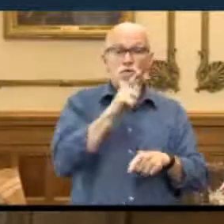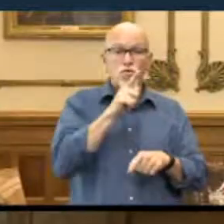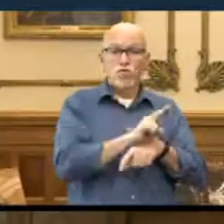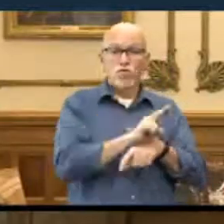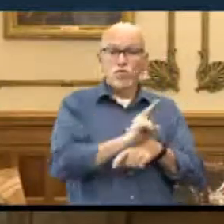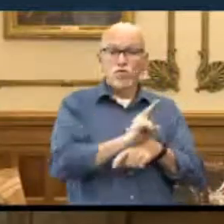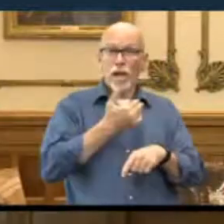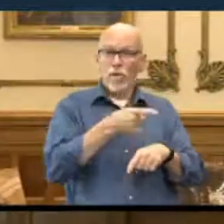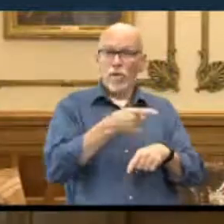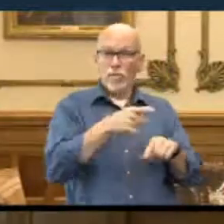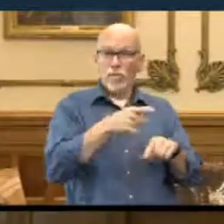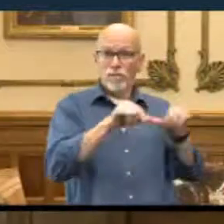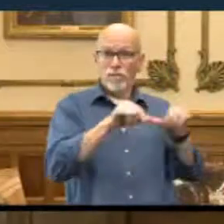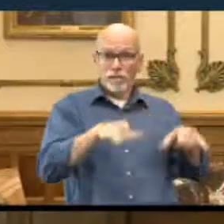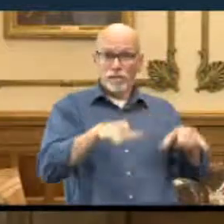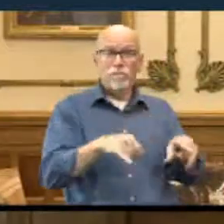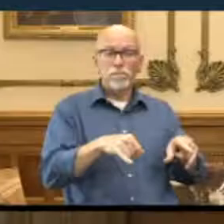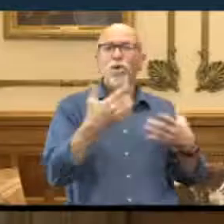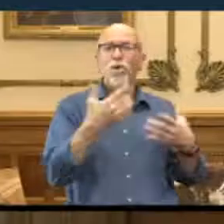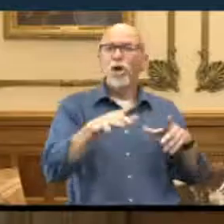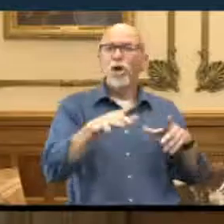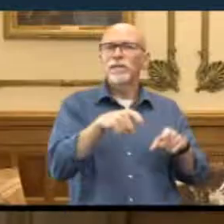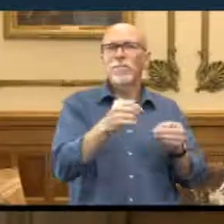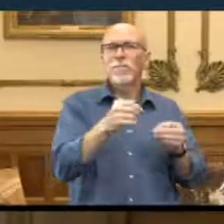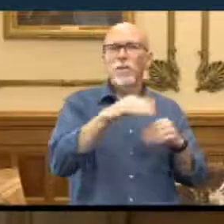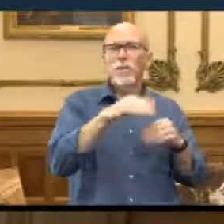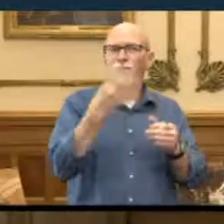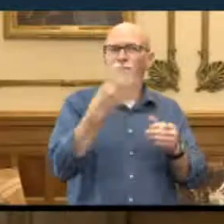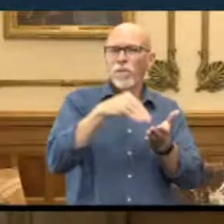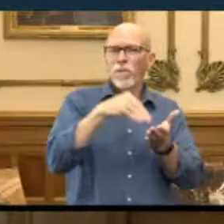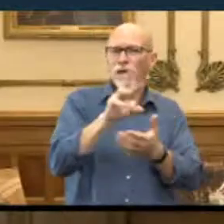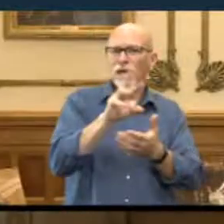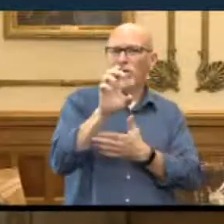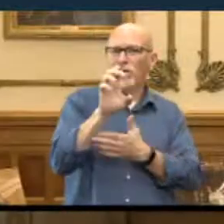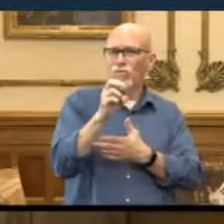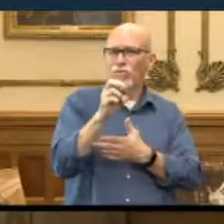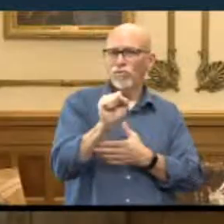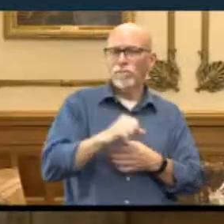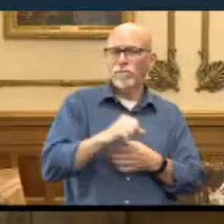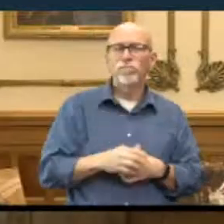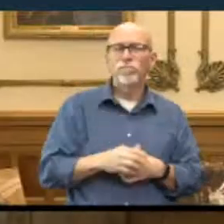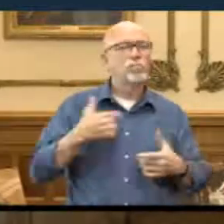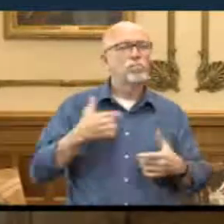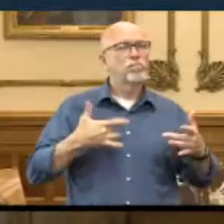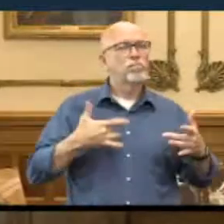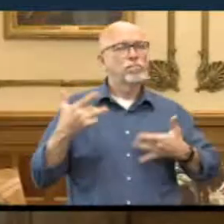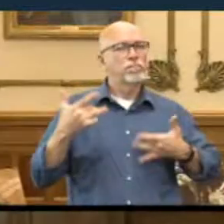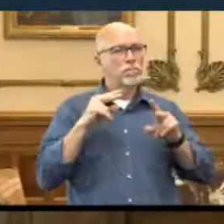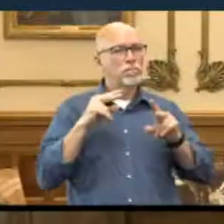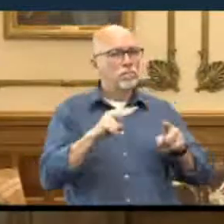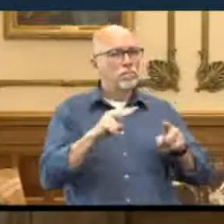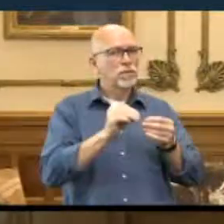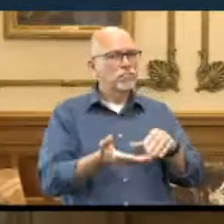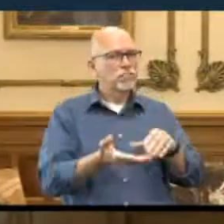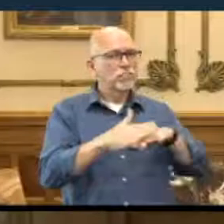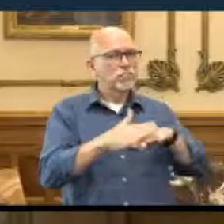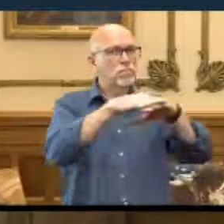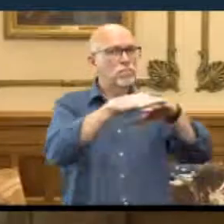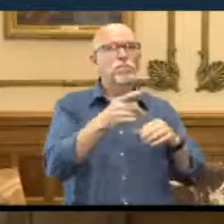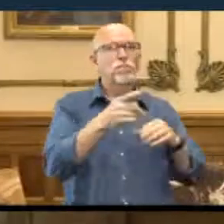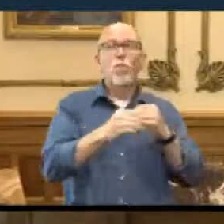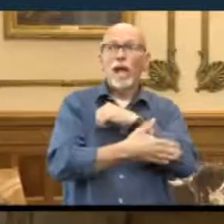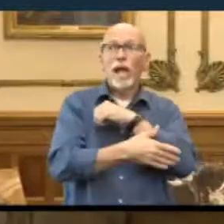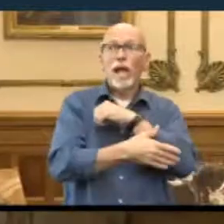the Zotac platform have already tested more than 4,600 Hoosiers. We're excited to see these numbers grow as the remaining counties